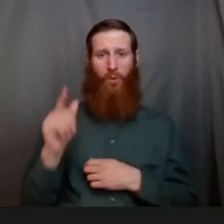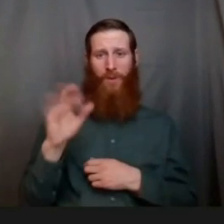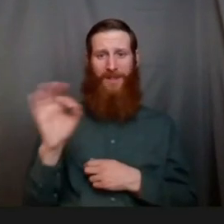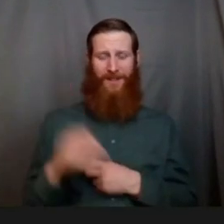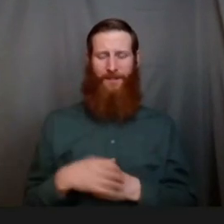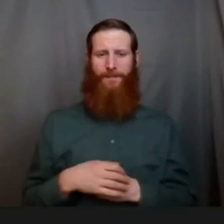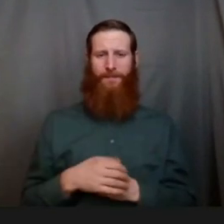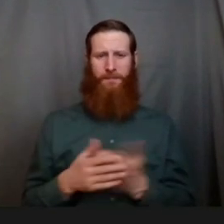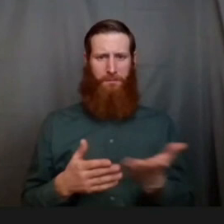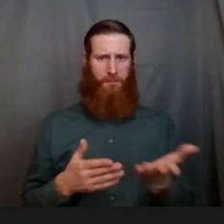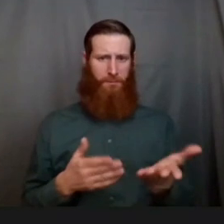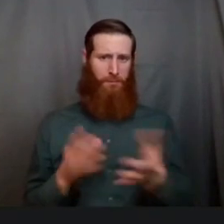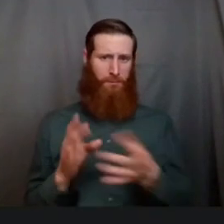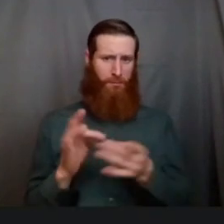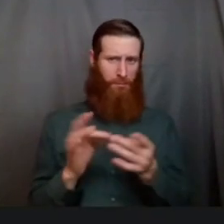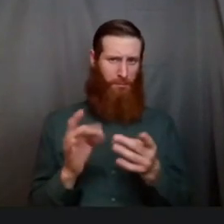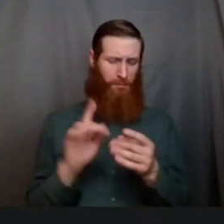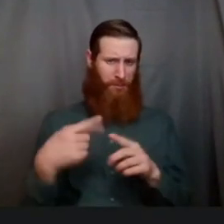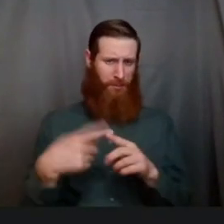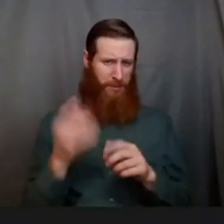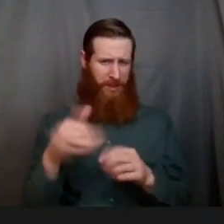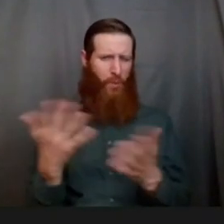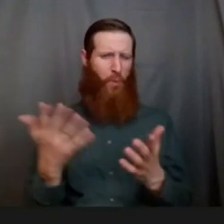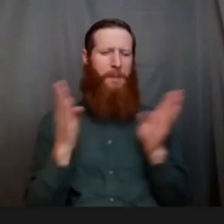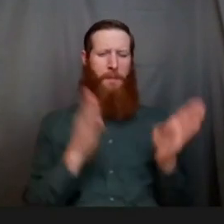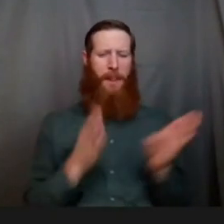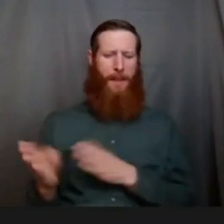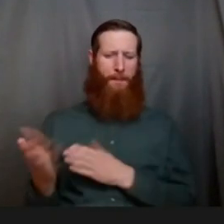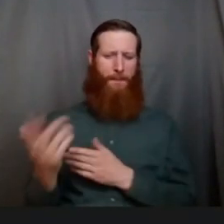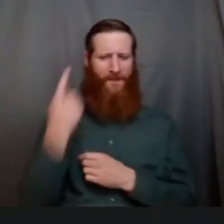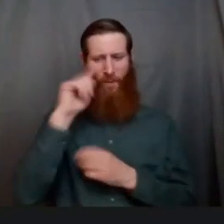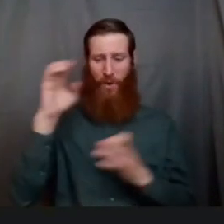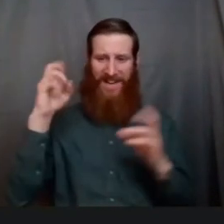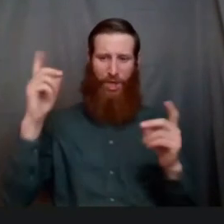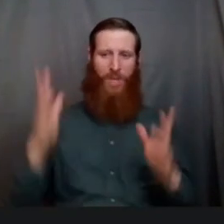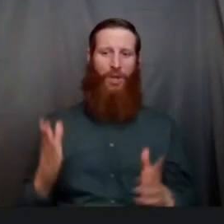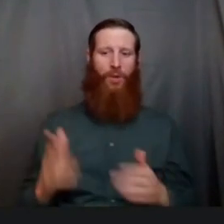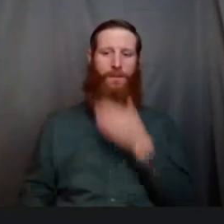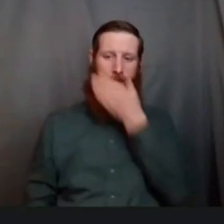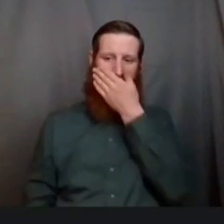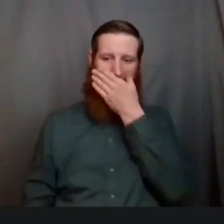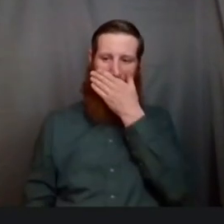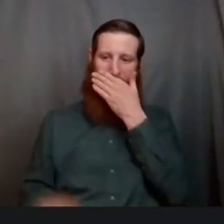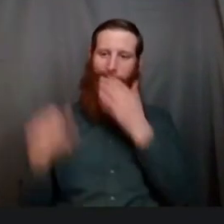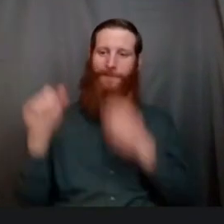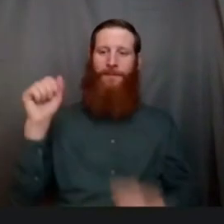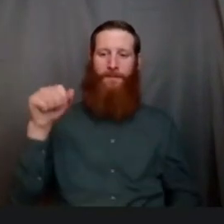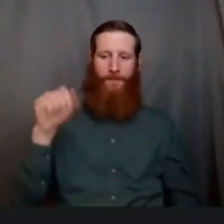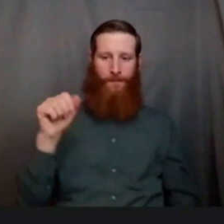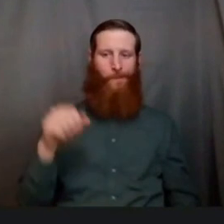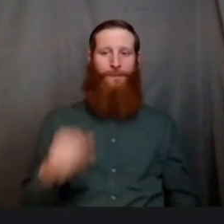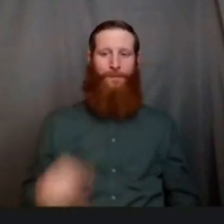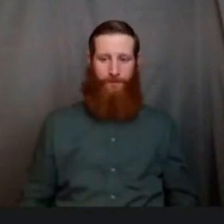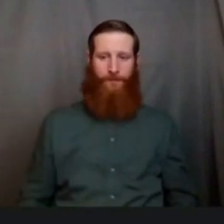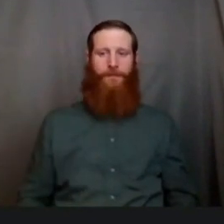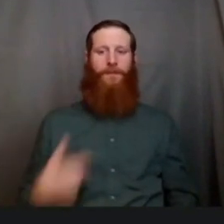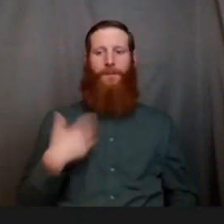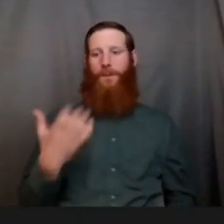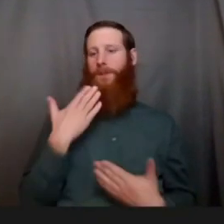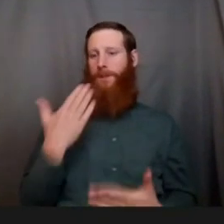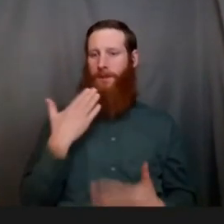little bit about what the plan for our educators are? Yes, I also want to thank our educators. We realize that you're